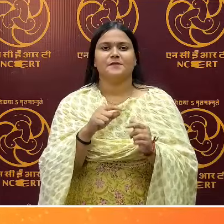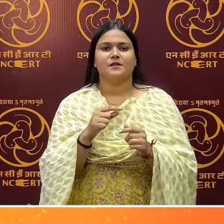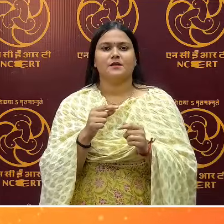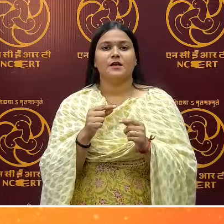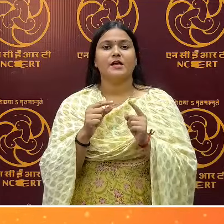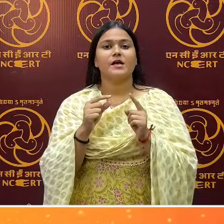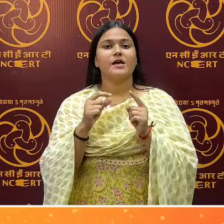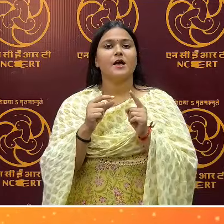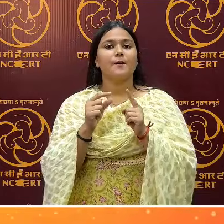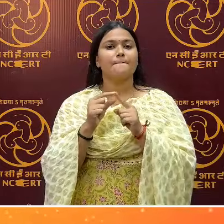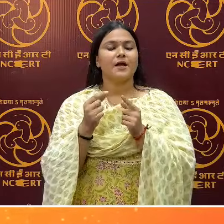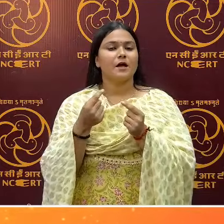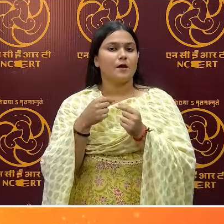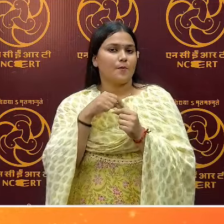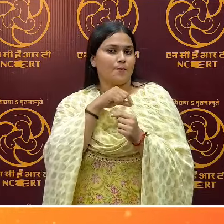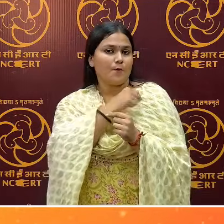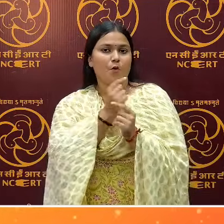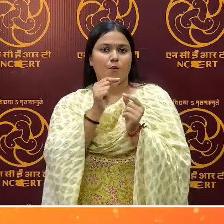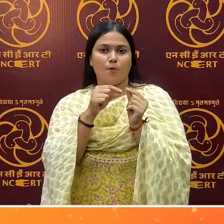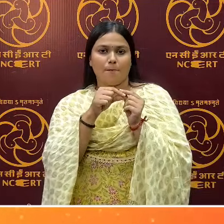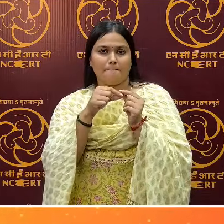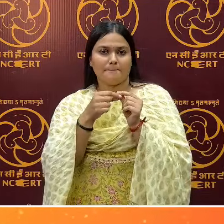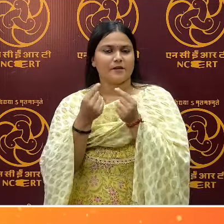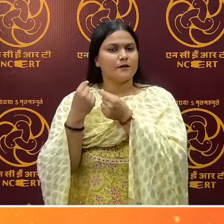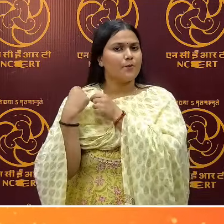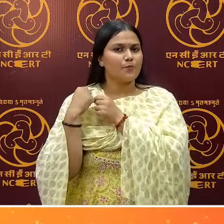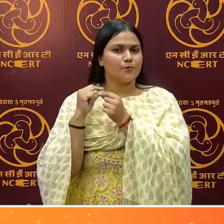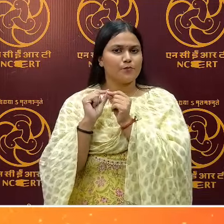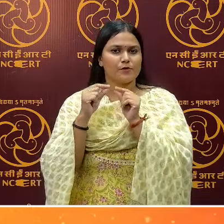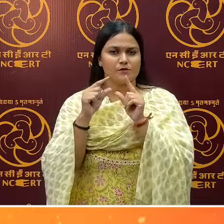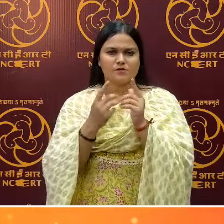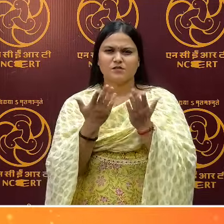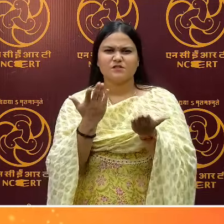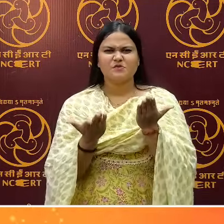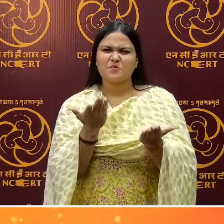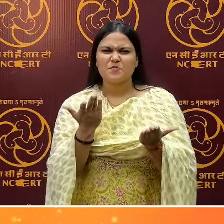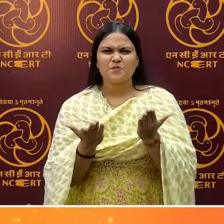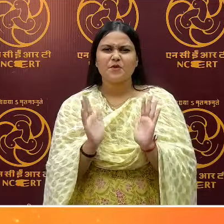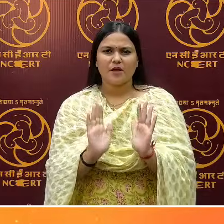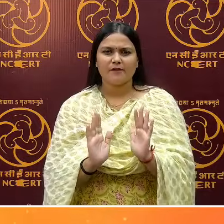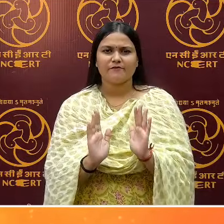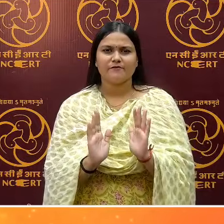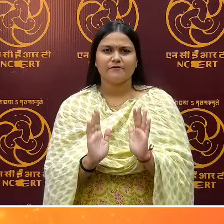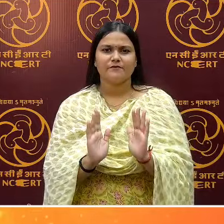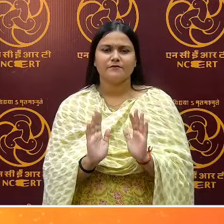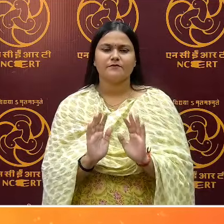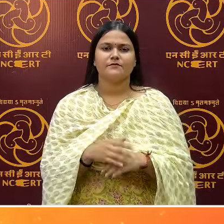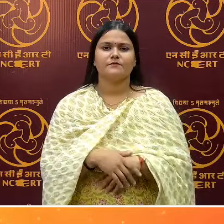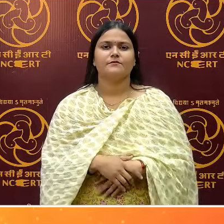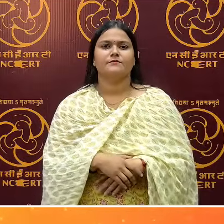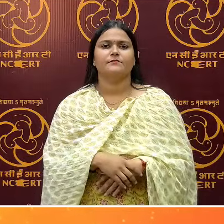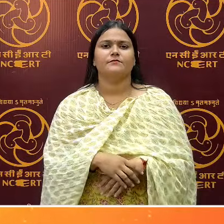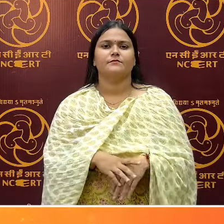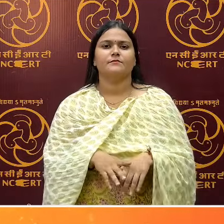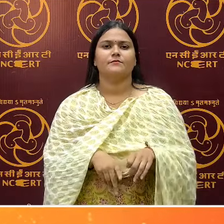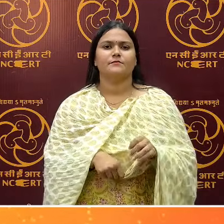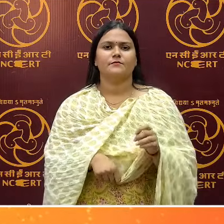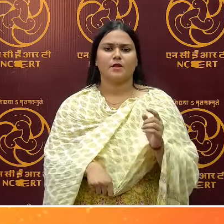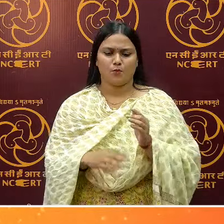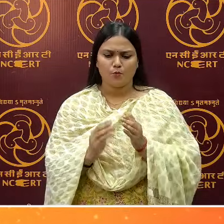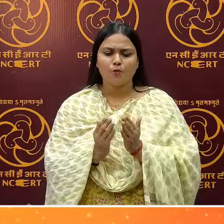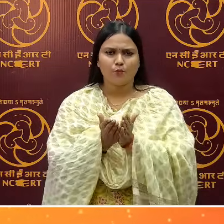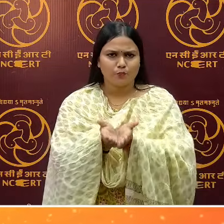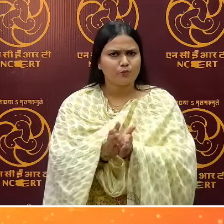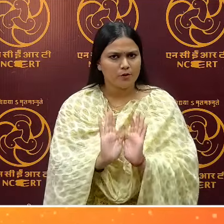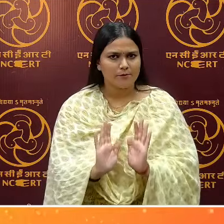pin, I'm going to put in water. It is very lightweighted, right? Right. Everybody knows it is very lightweight. So guess it, whether it is going, is it going to float or is